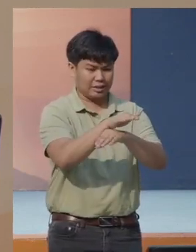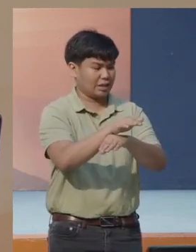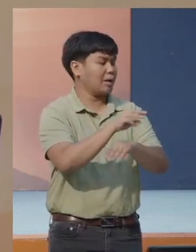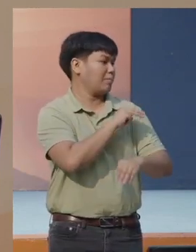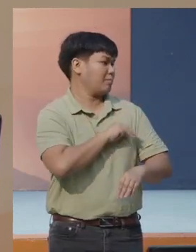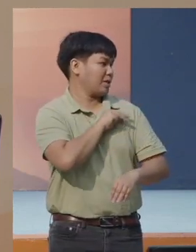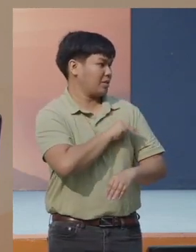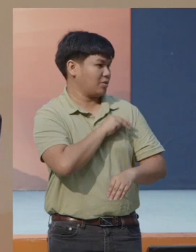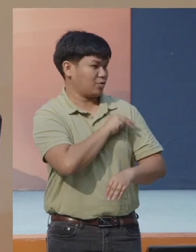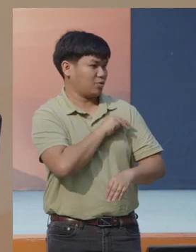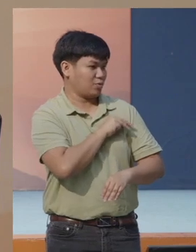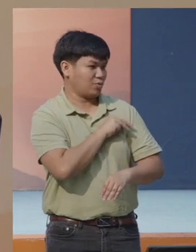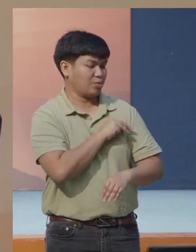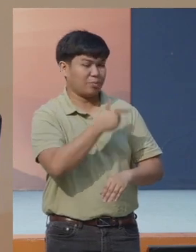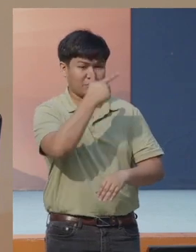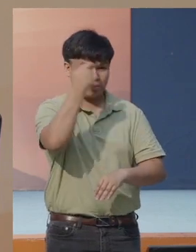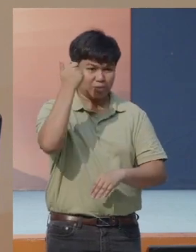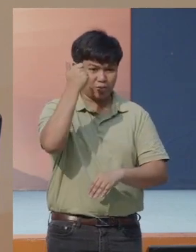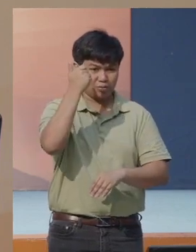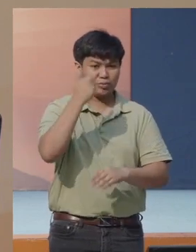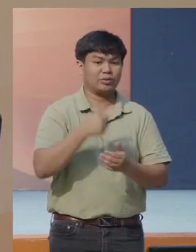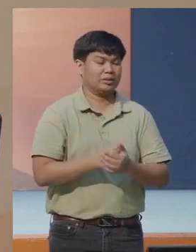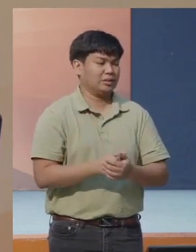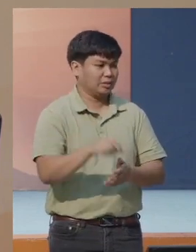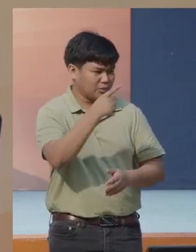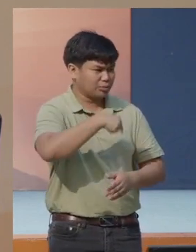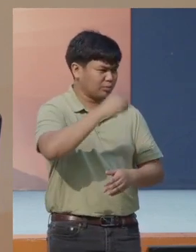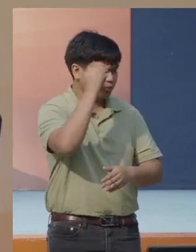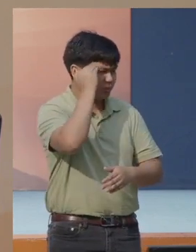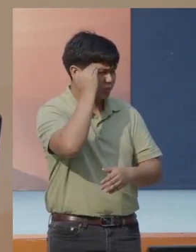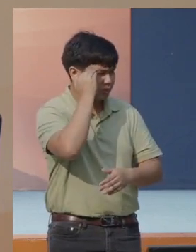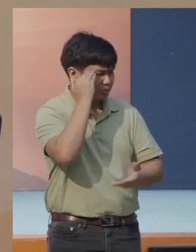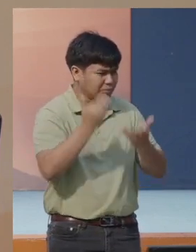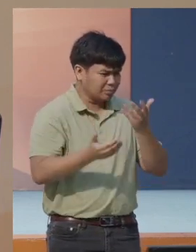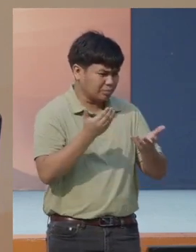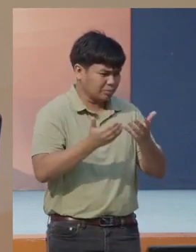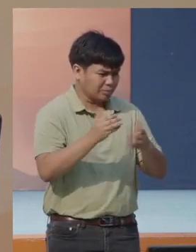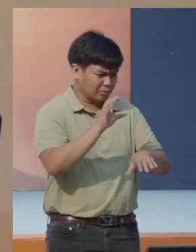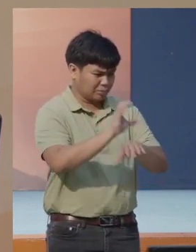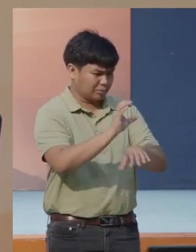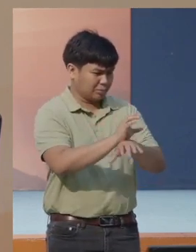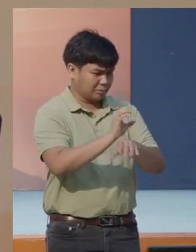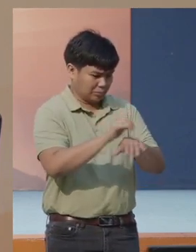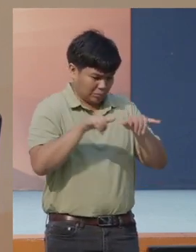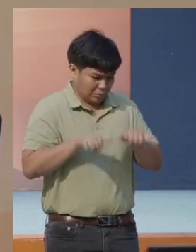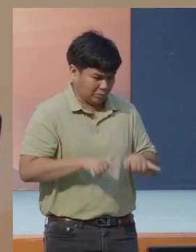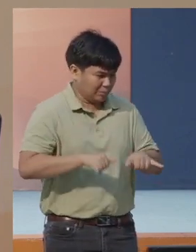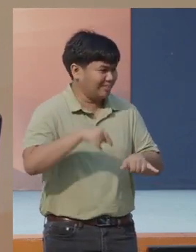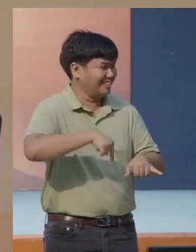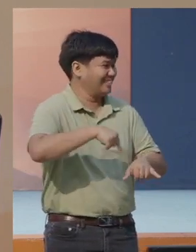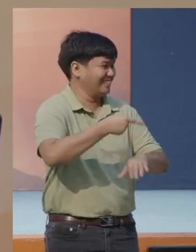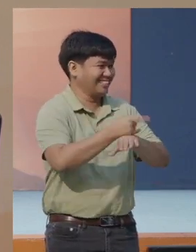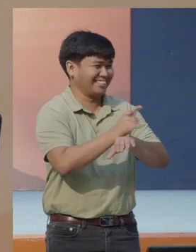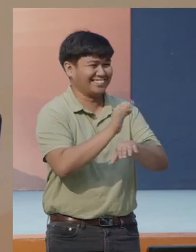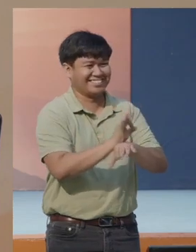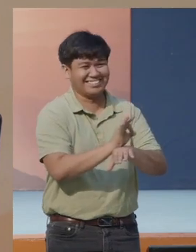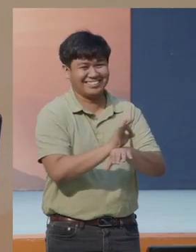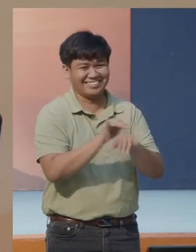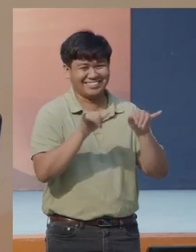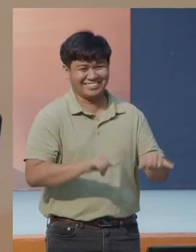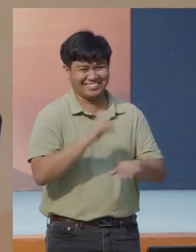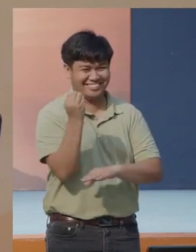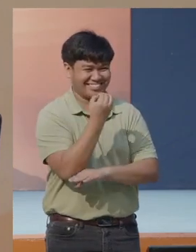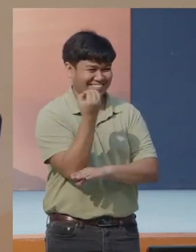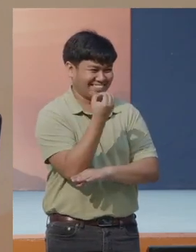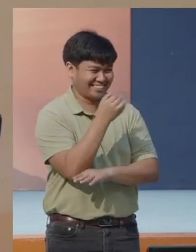a mission. Kasi minsan naiisip po natin that the church is only confined in the four walls of our